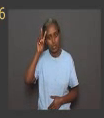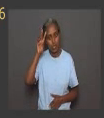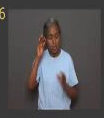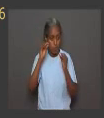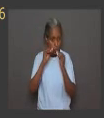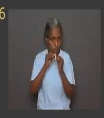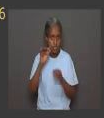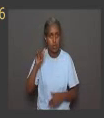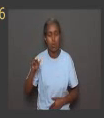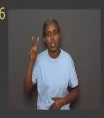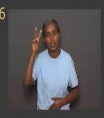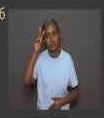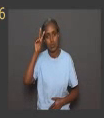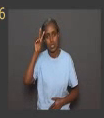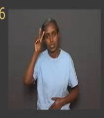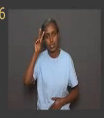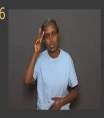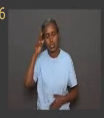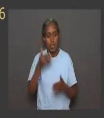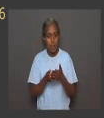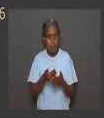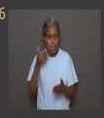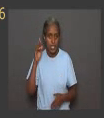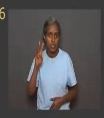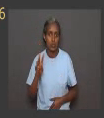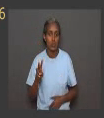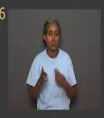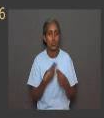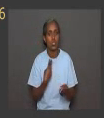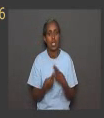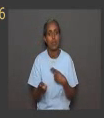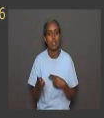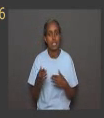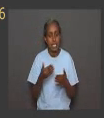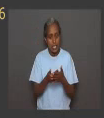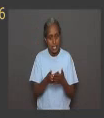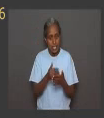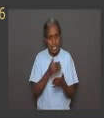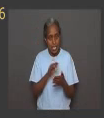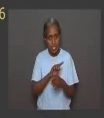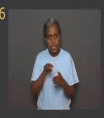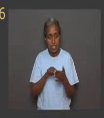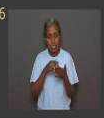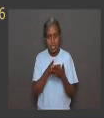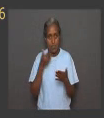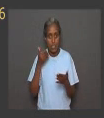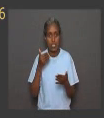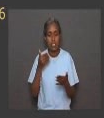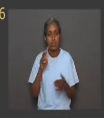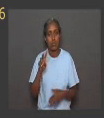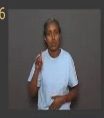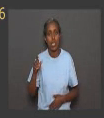squared plus y squared minus 2 times the difference